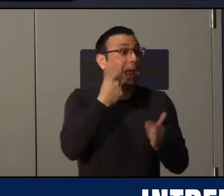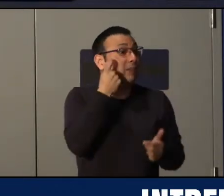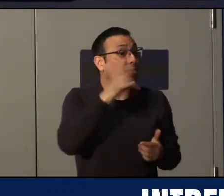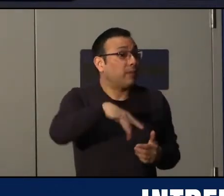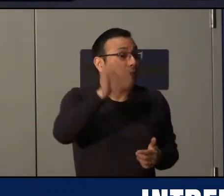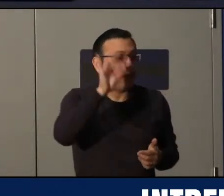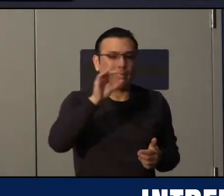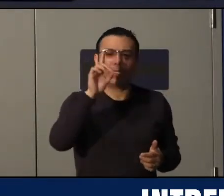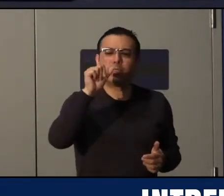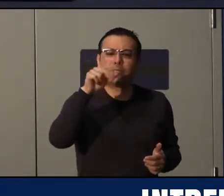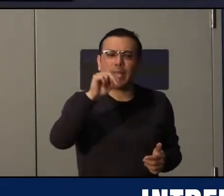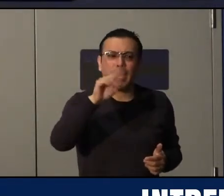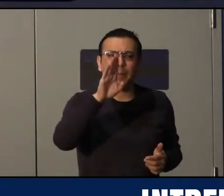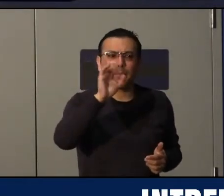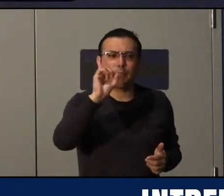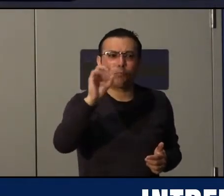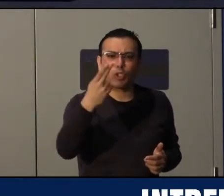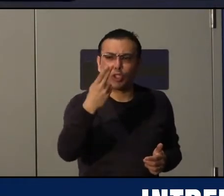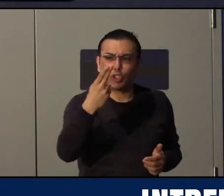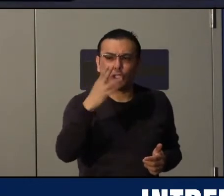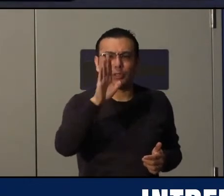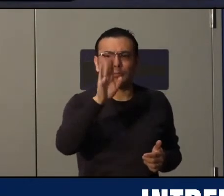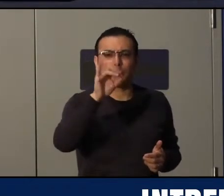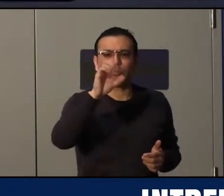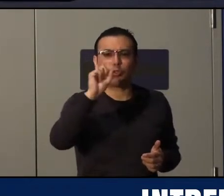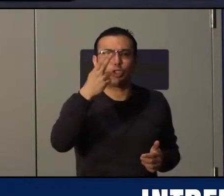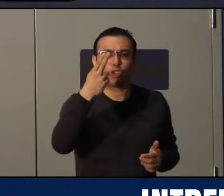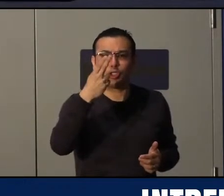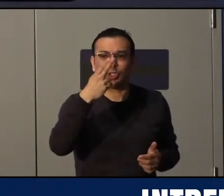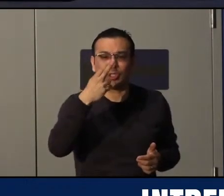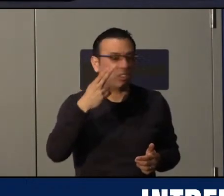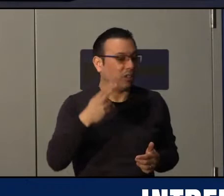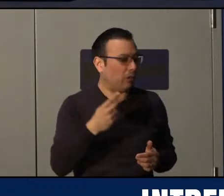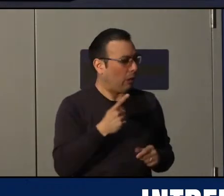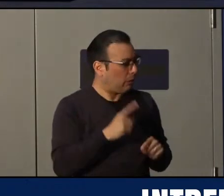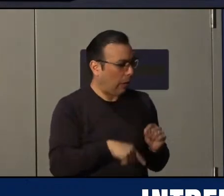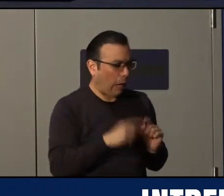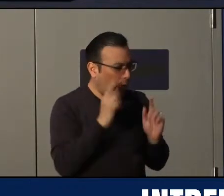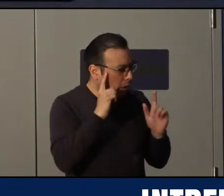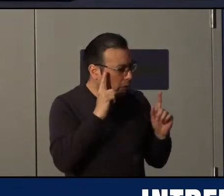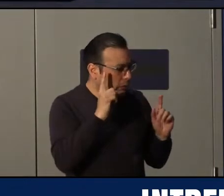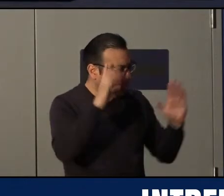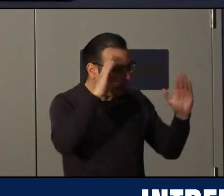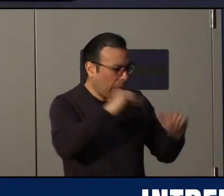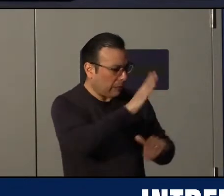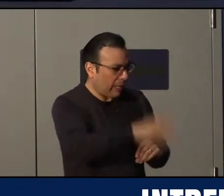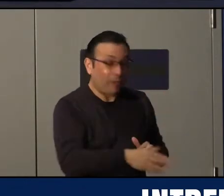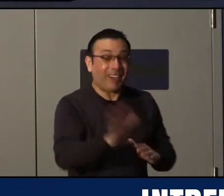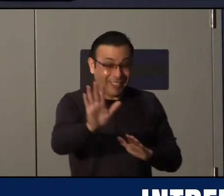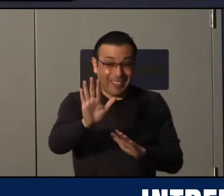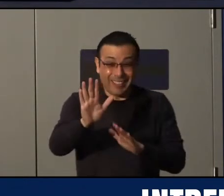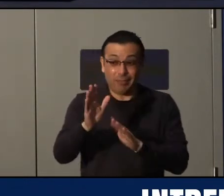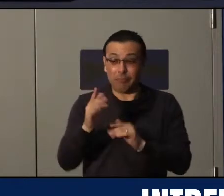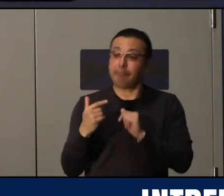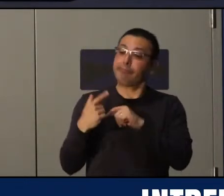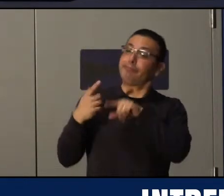one, Dan Bursch, I would never expect that. Another one of our astronaut